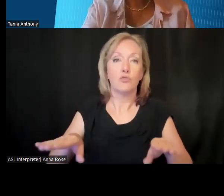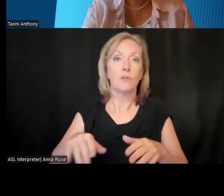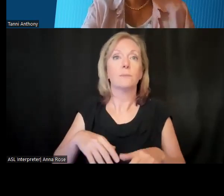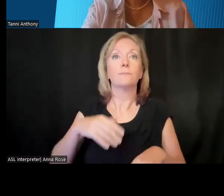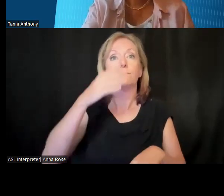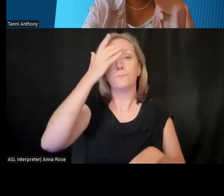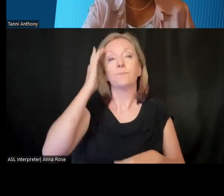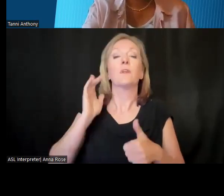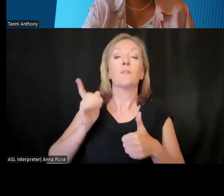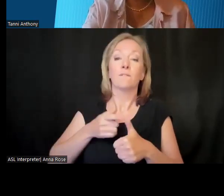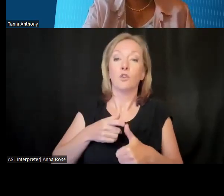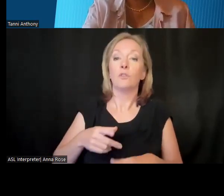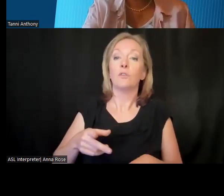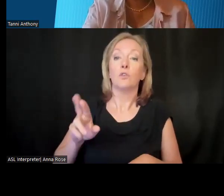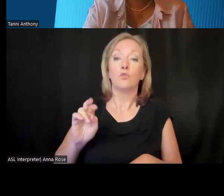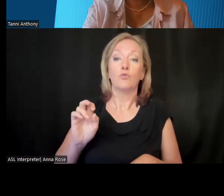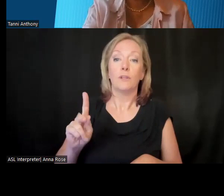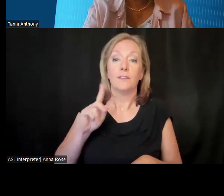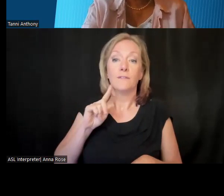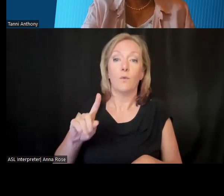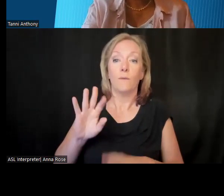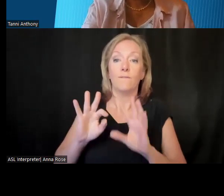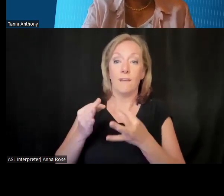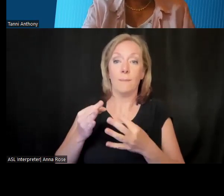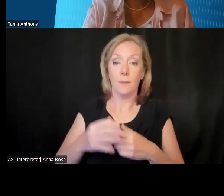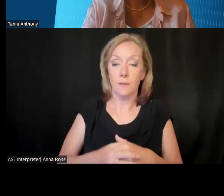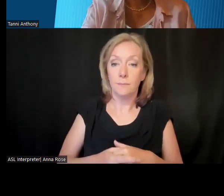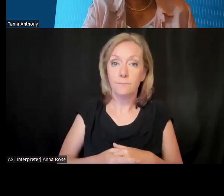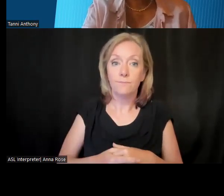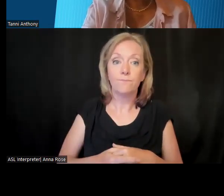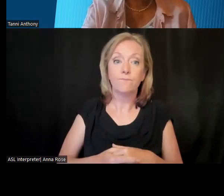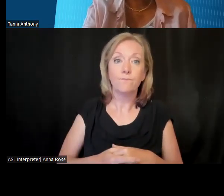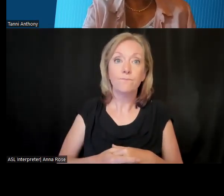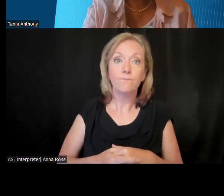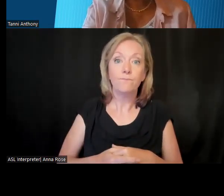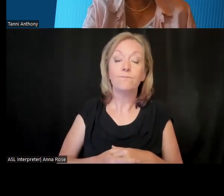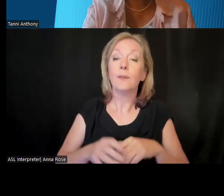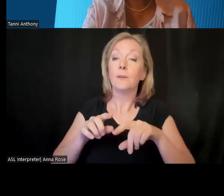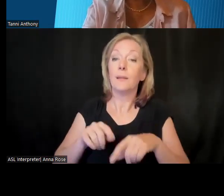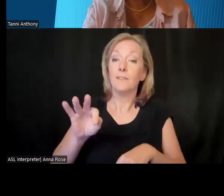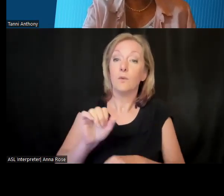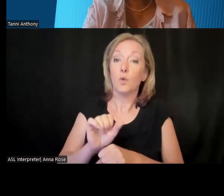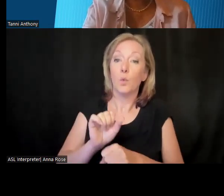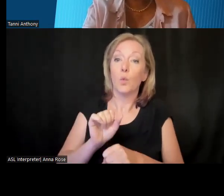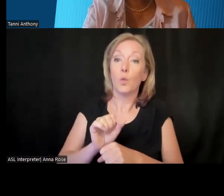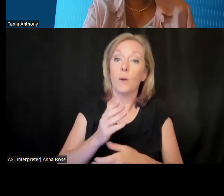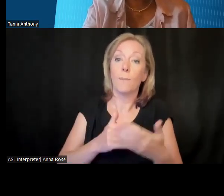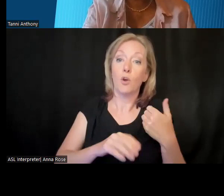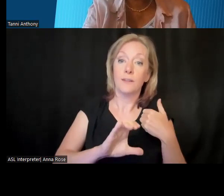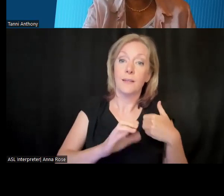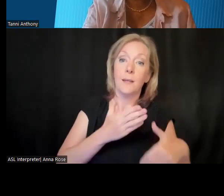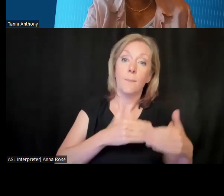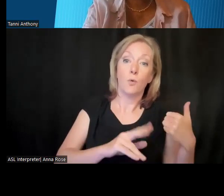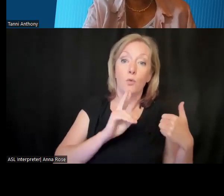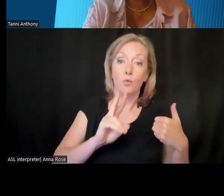first part is, what are the high-risk family indicators? So depending on if you work for Part C, which is birth through 2, or you work for Part